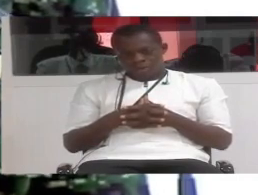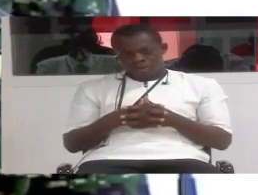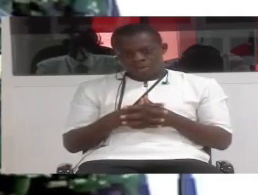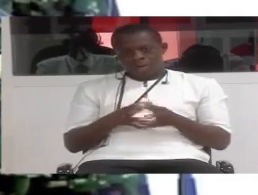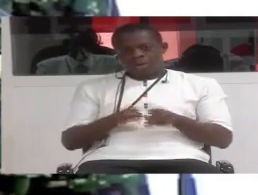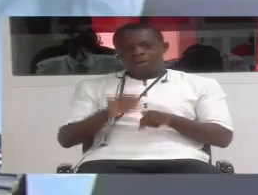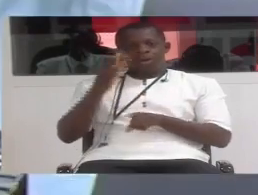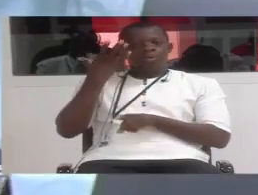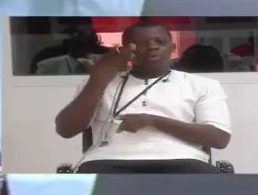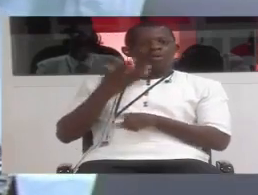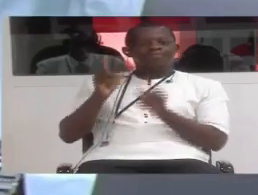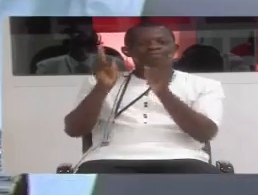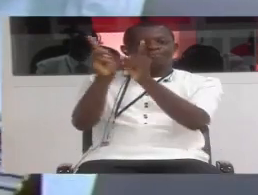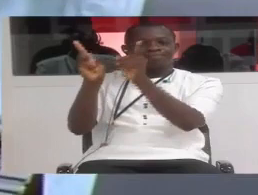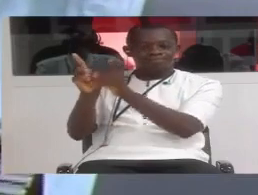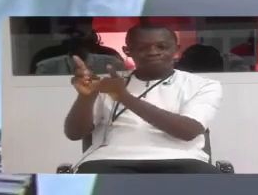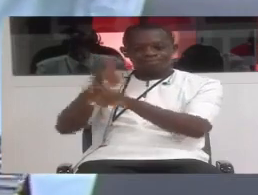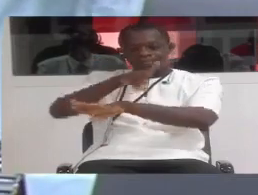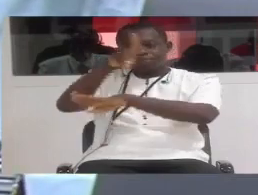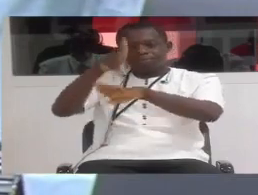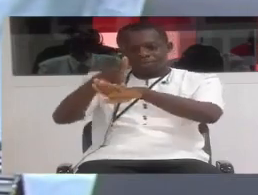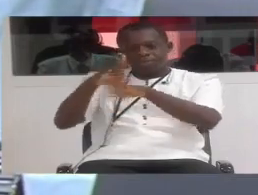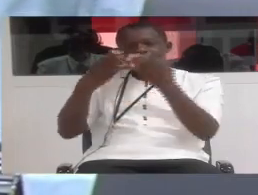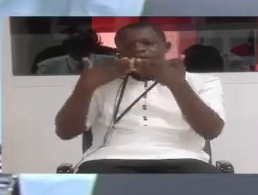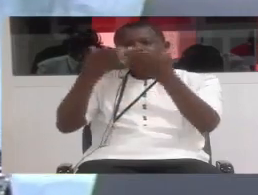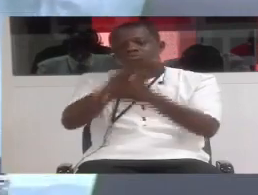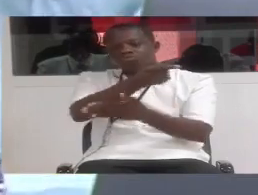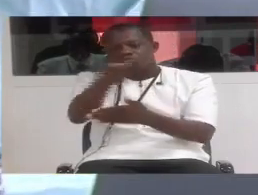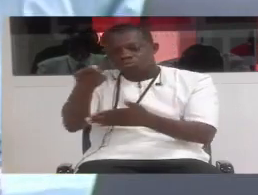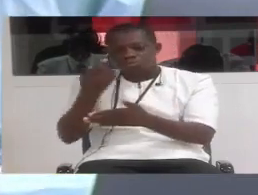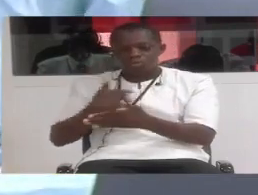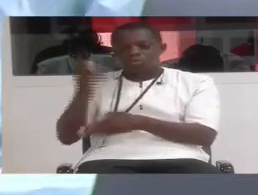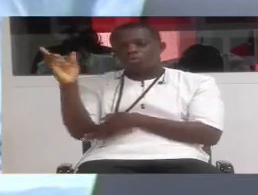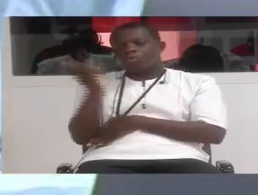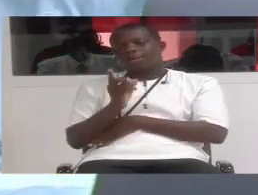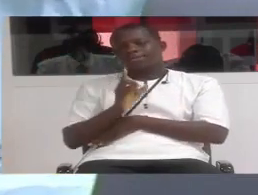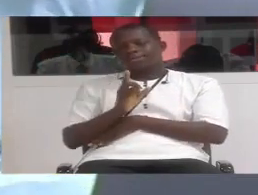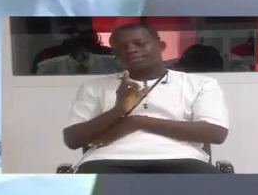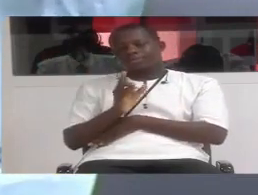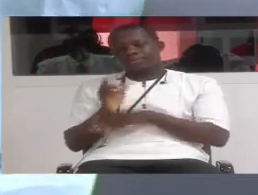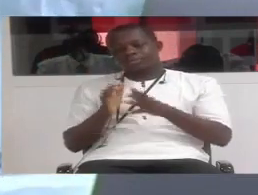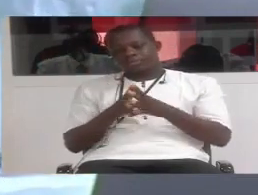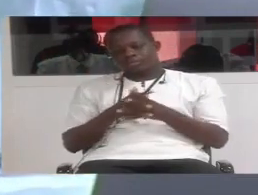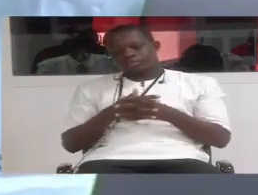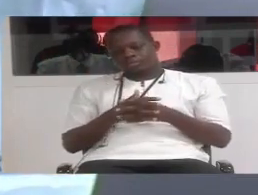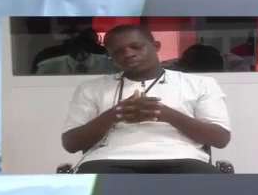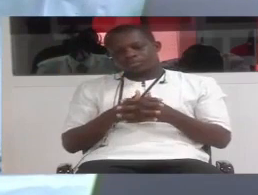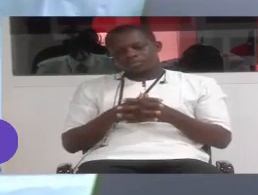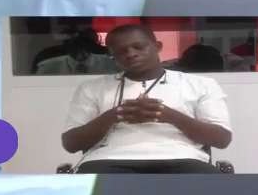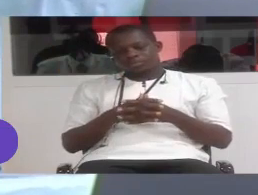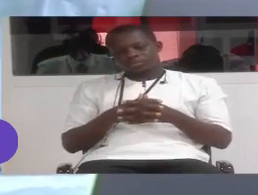When you gathered in that premises, what were you told? Bingen dajé ci sen dajé kay bobu fofu lan lañ len